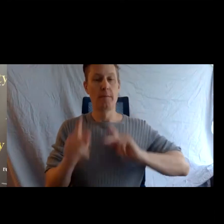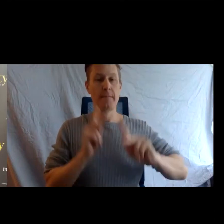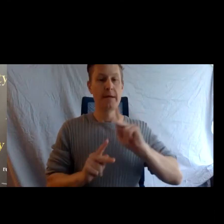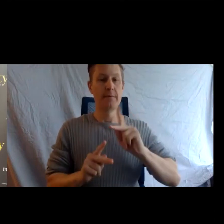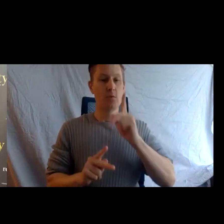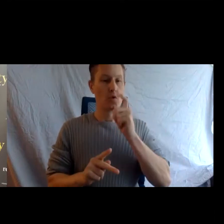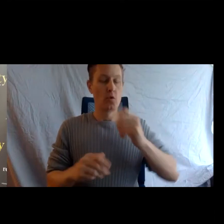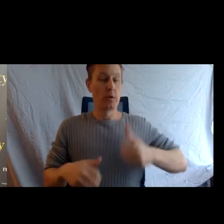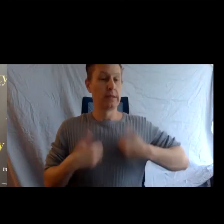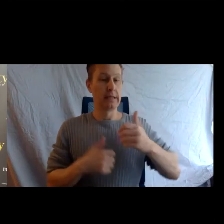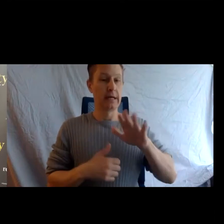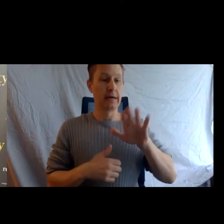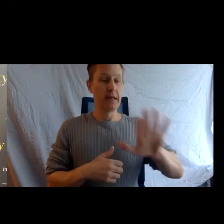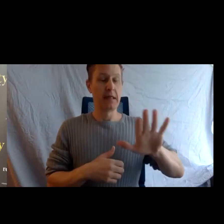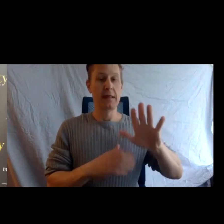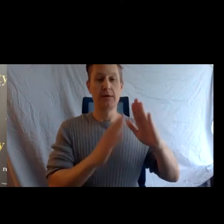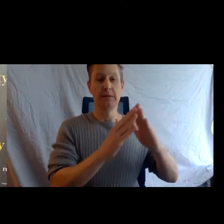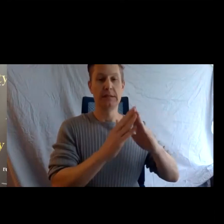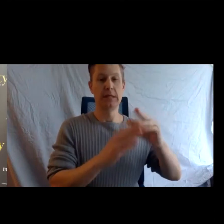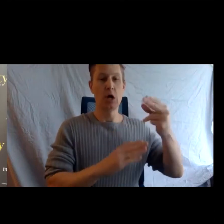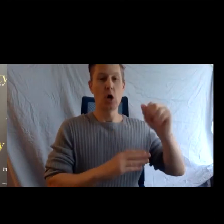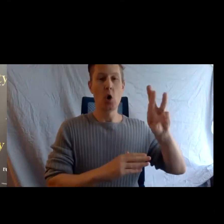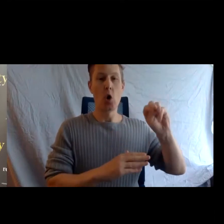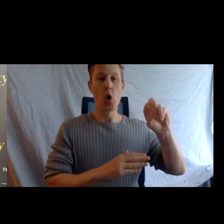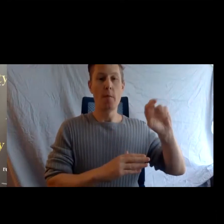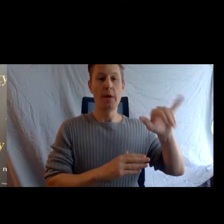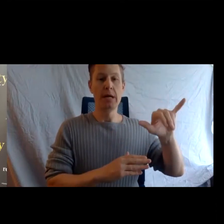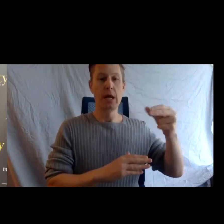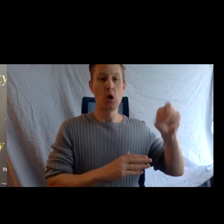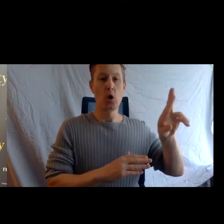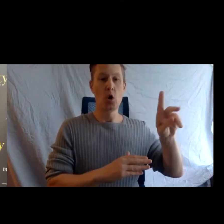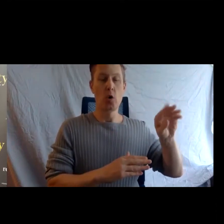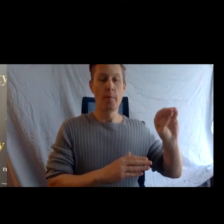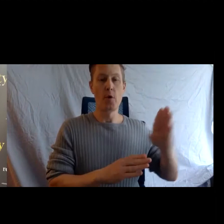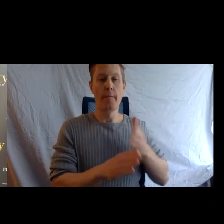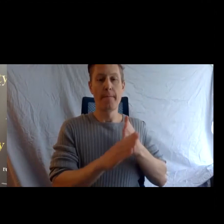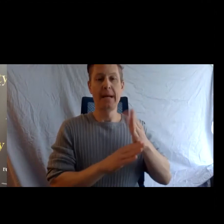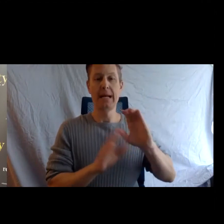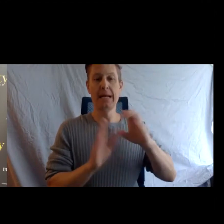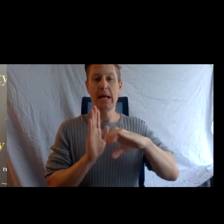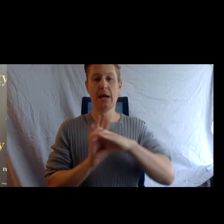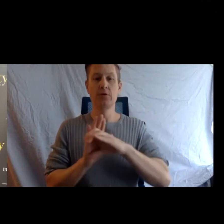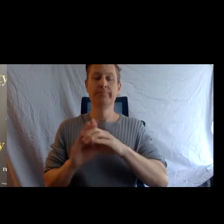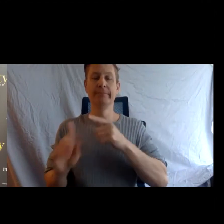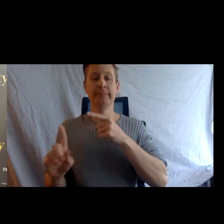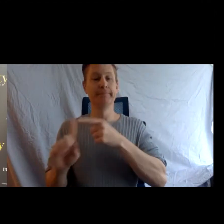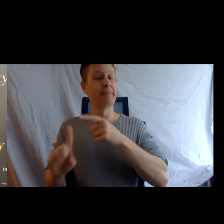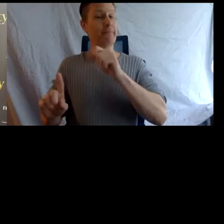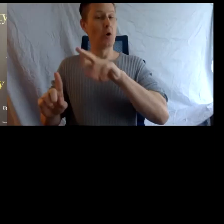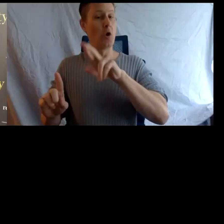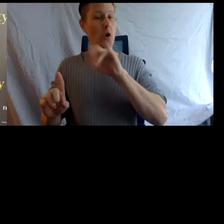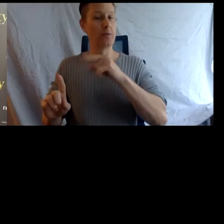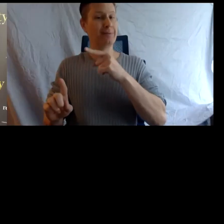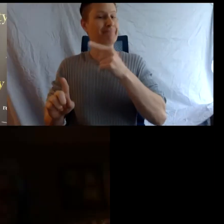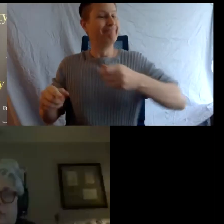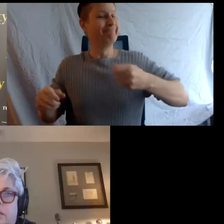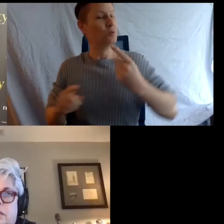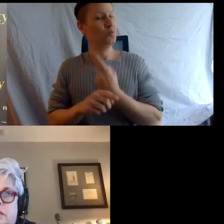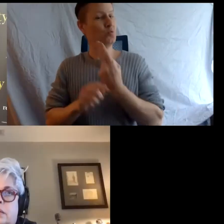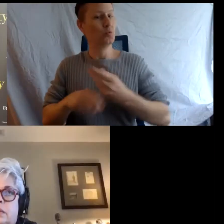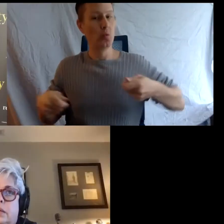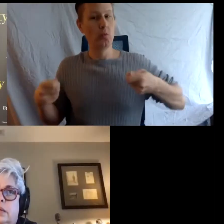their town, Harmony Harbor. One of the show's main character is a boy named Ari, who also happens to be a wheelchair